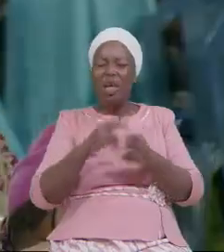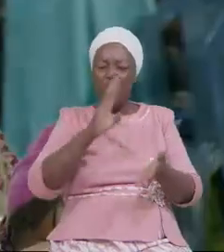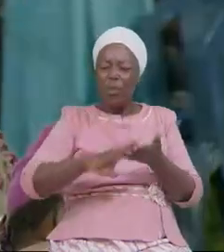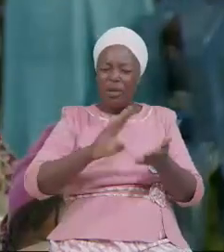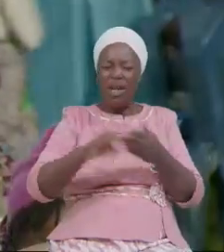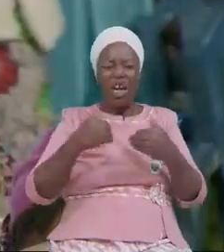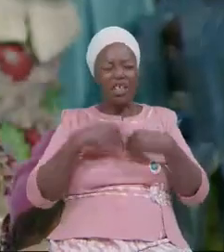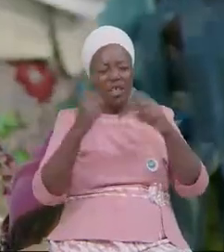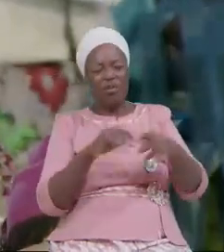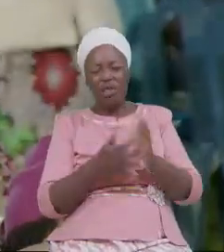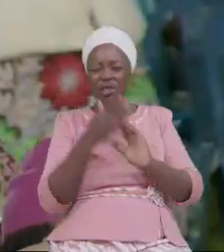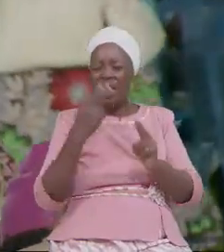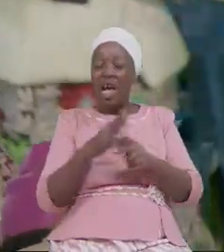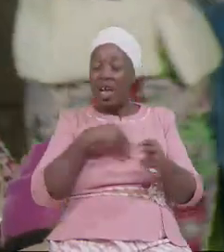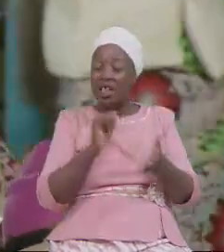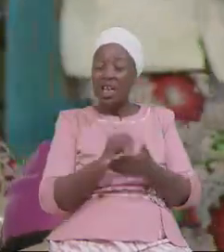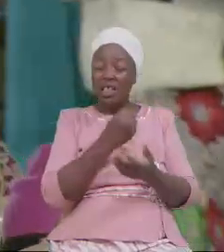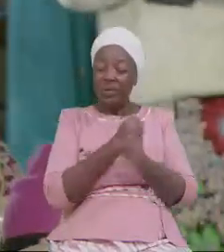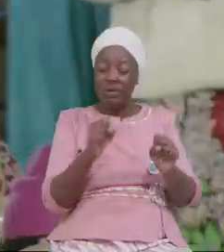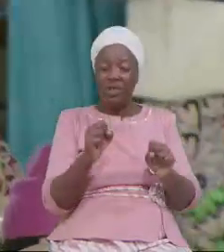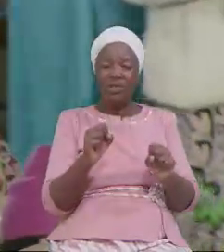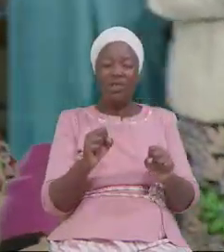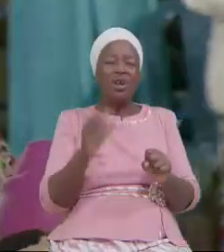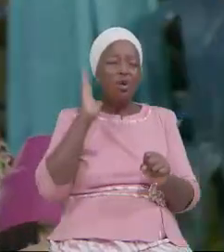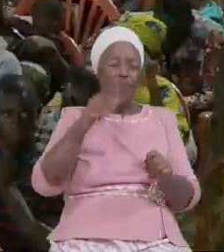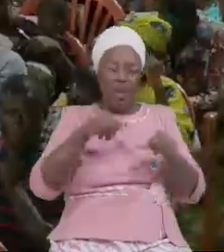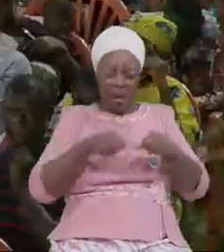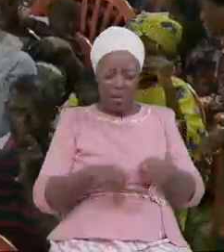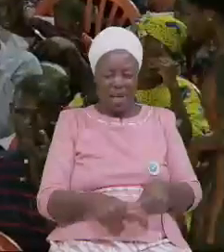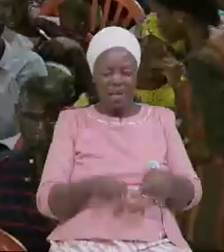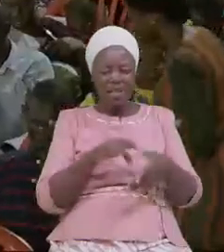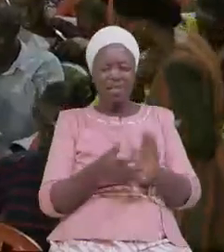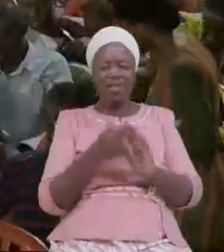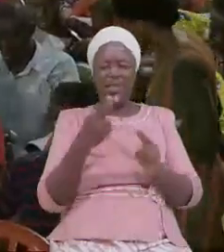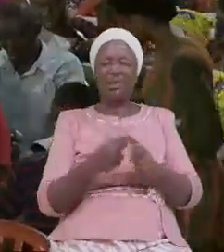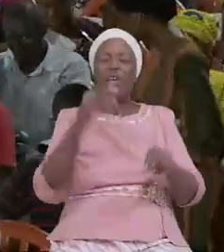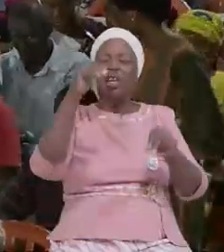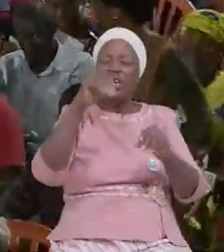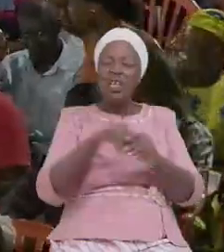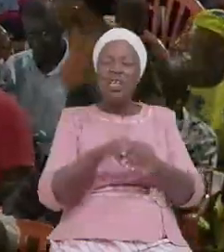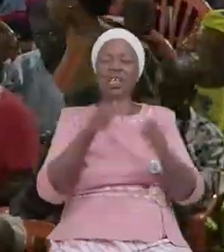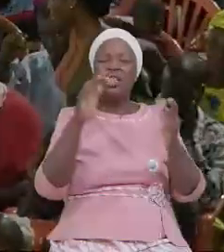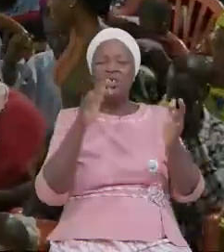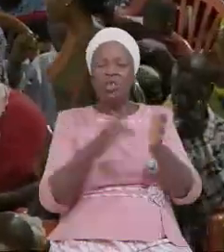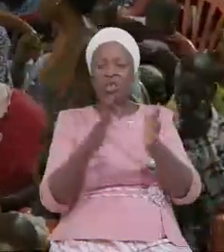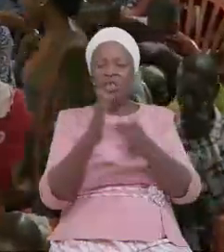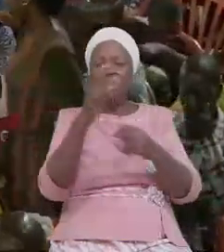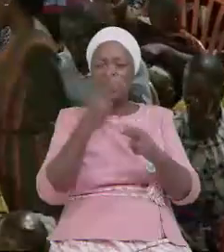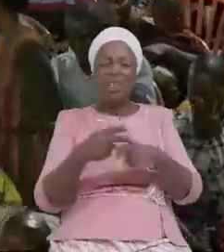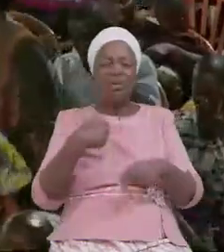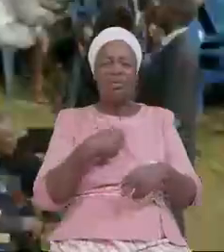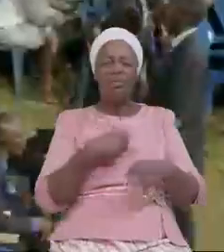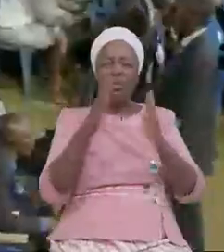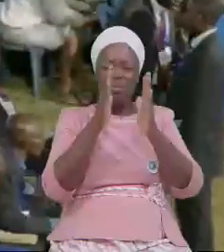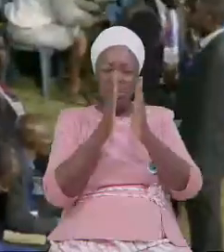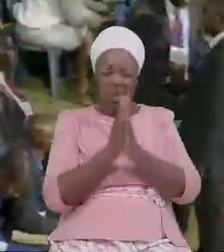come. And that salvation will abide. In Jesus' name we pray.